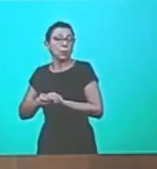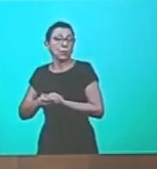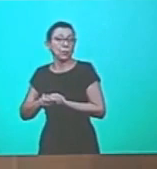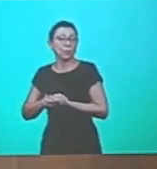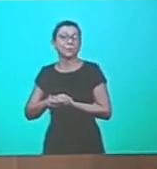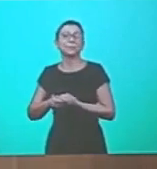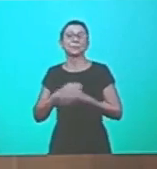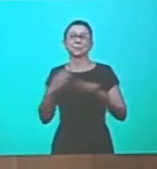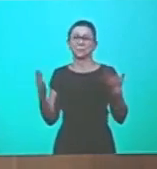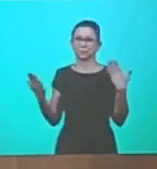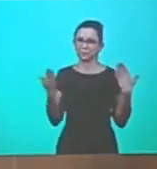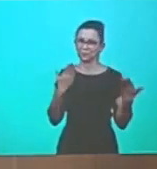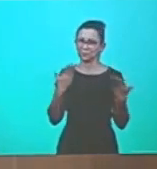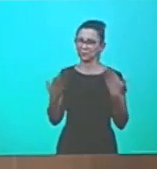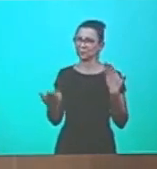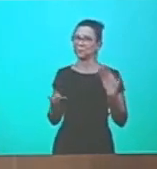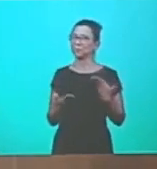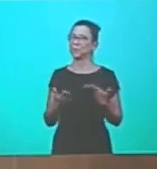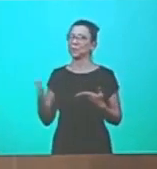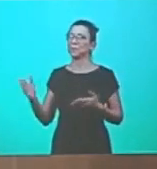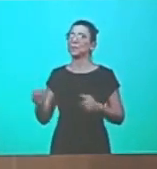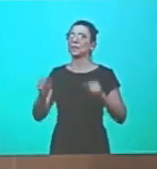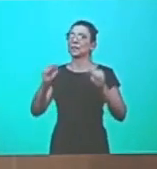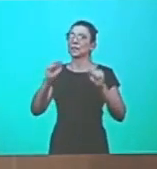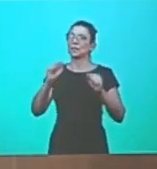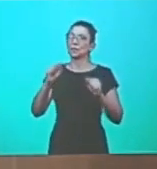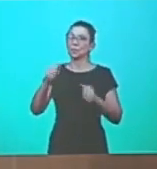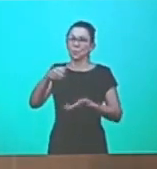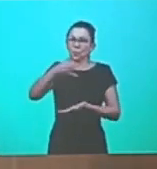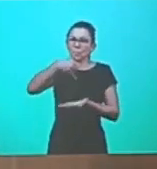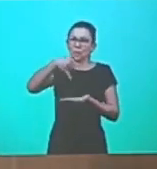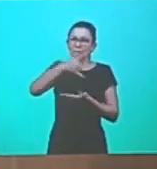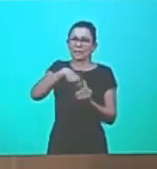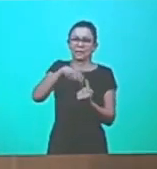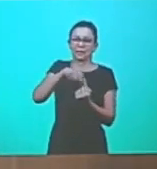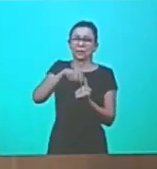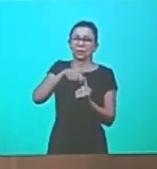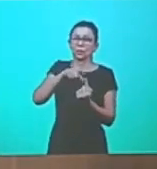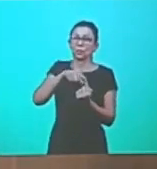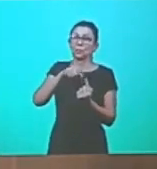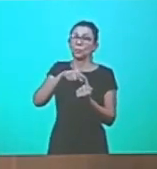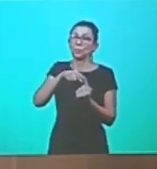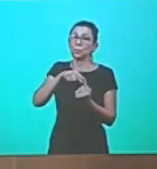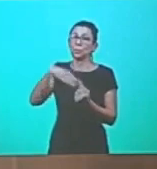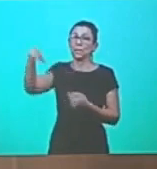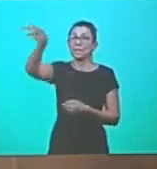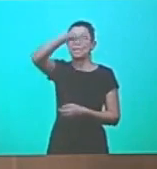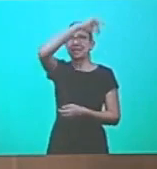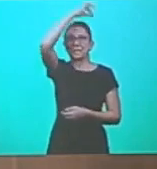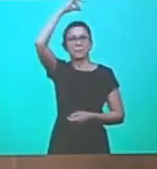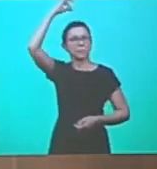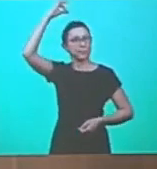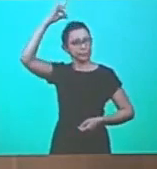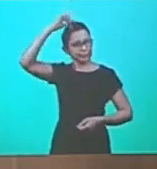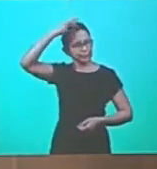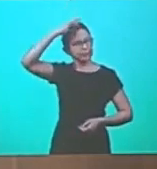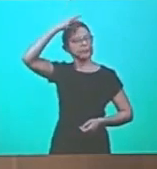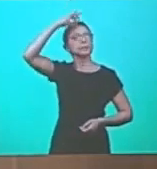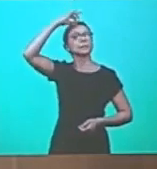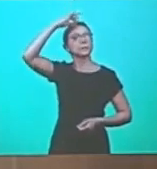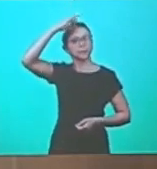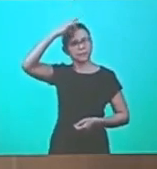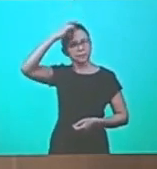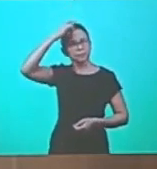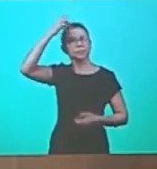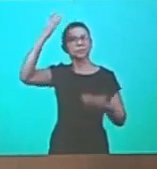The oil isn't mine. It's the blessing of the Holy Spirit in our lives. And the only one